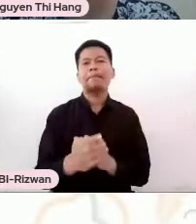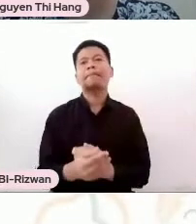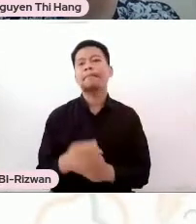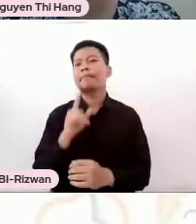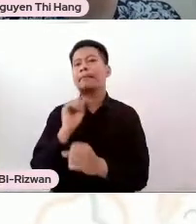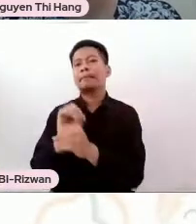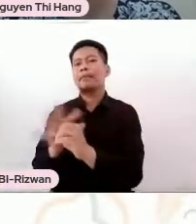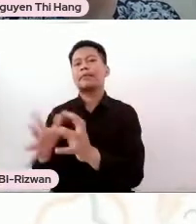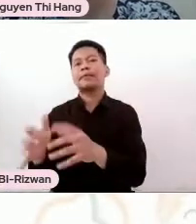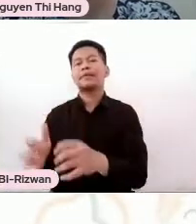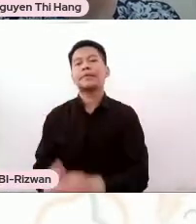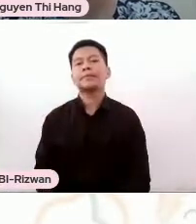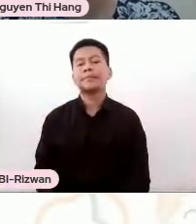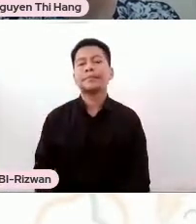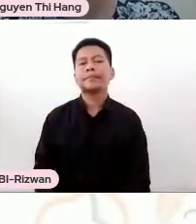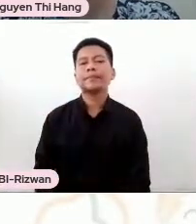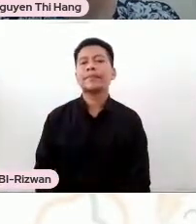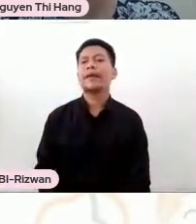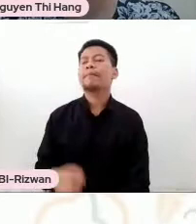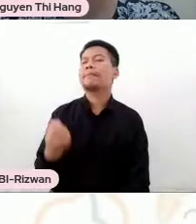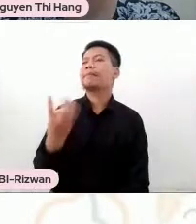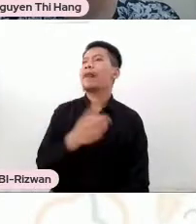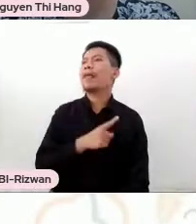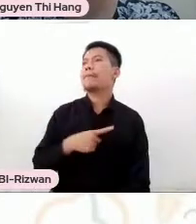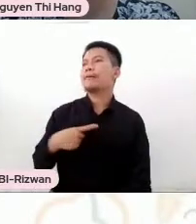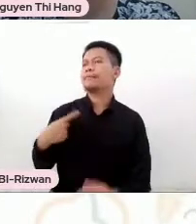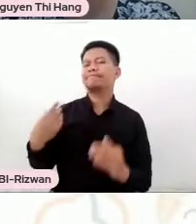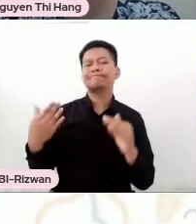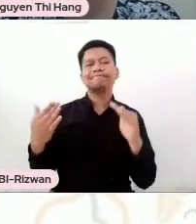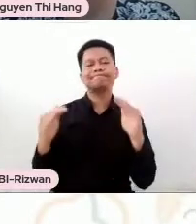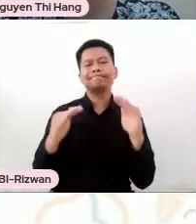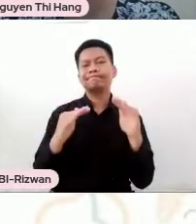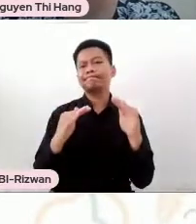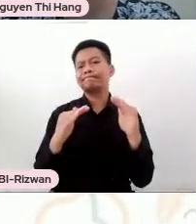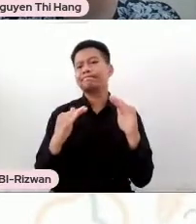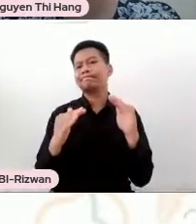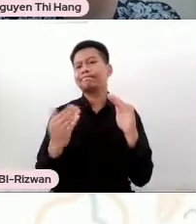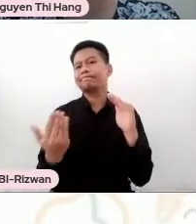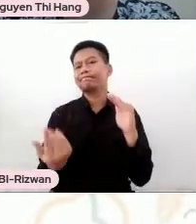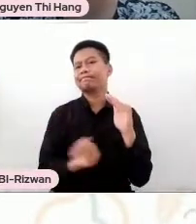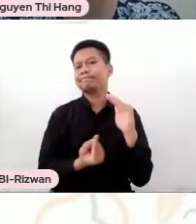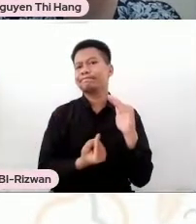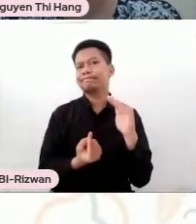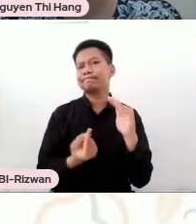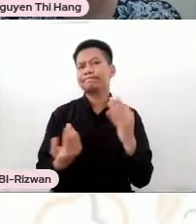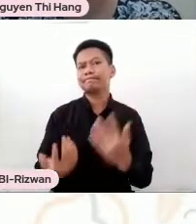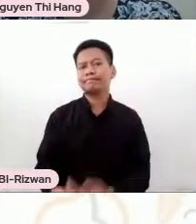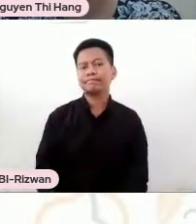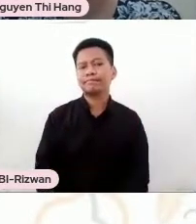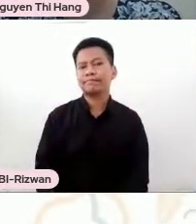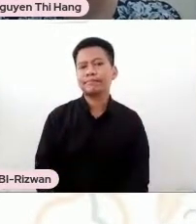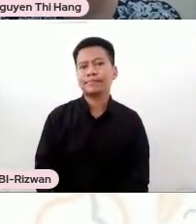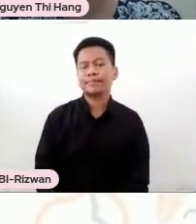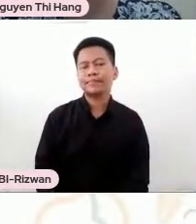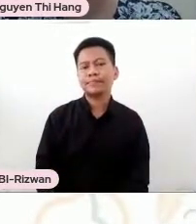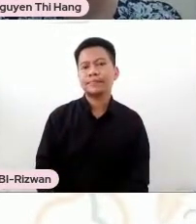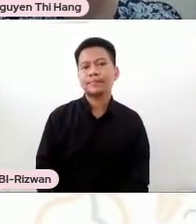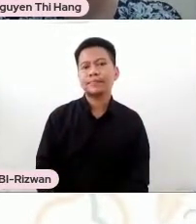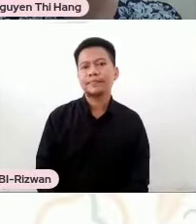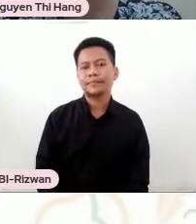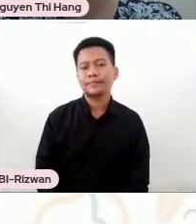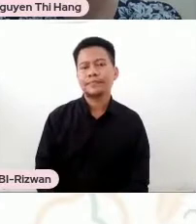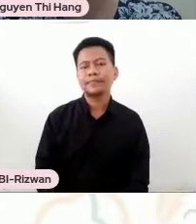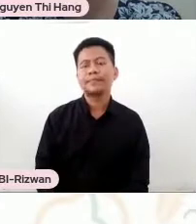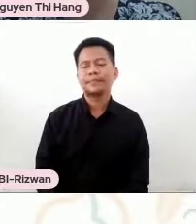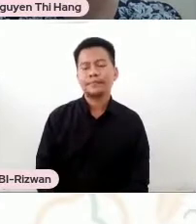in this year. It's begin of at the end of April, so we must